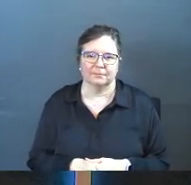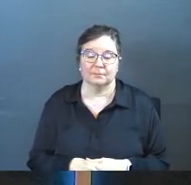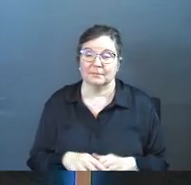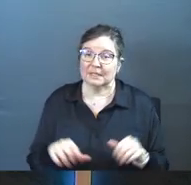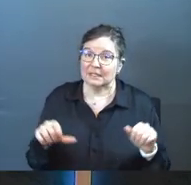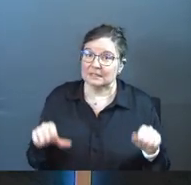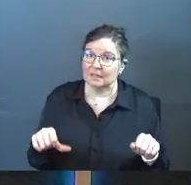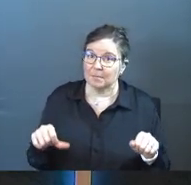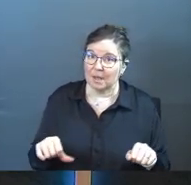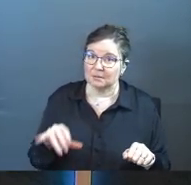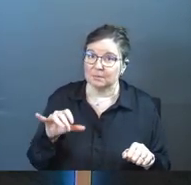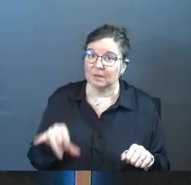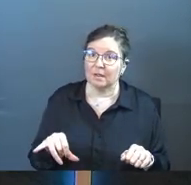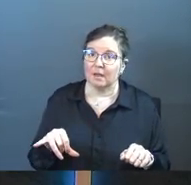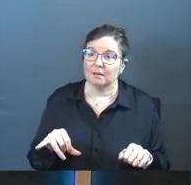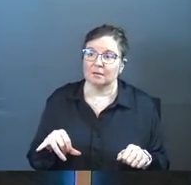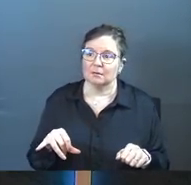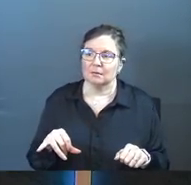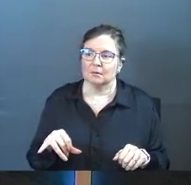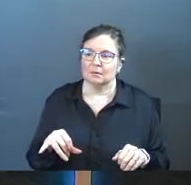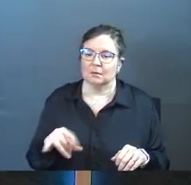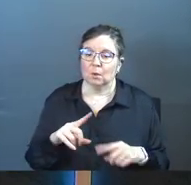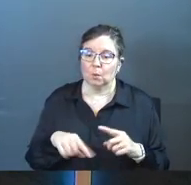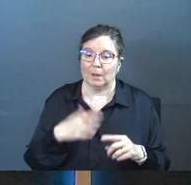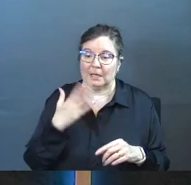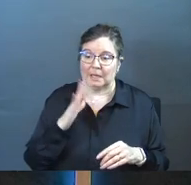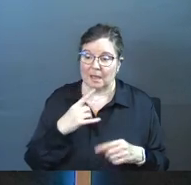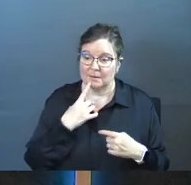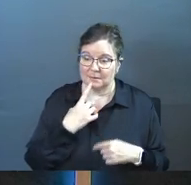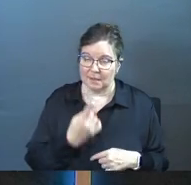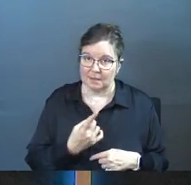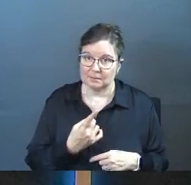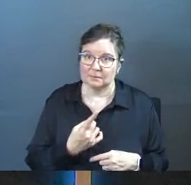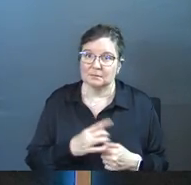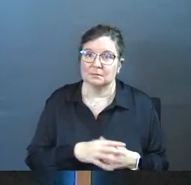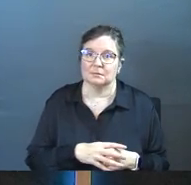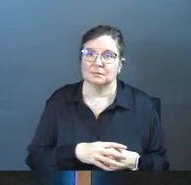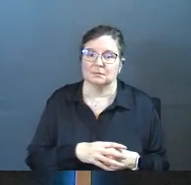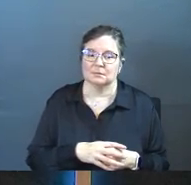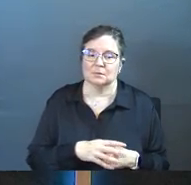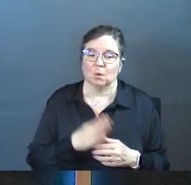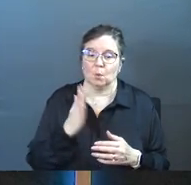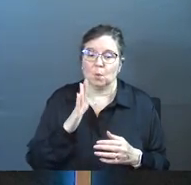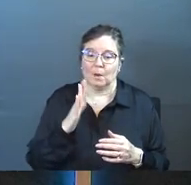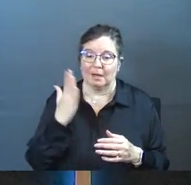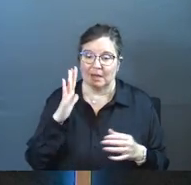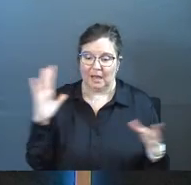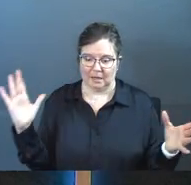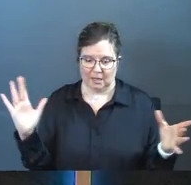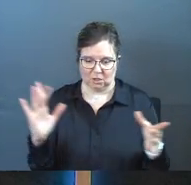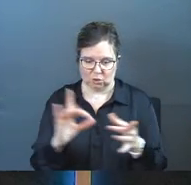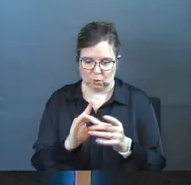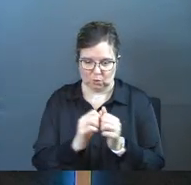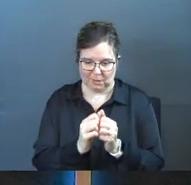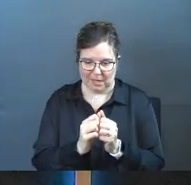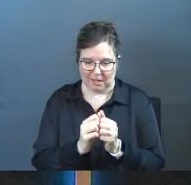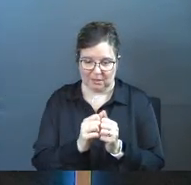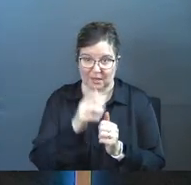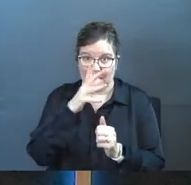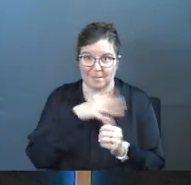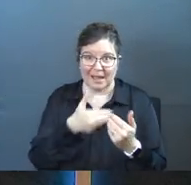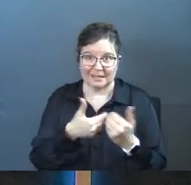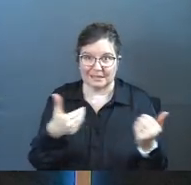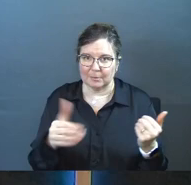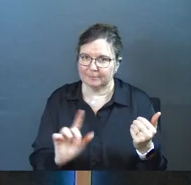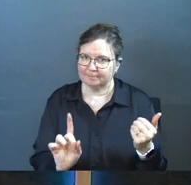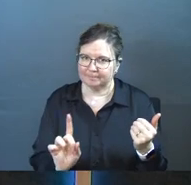Is it possible that when God says, what God has joined together, let no man separate,